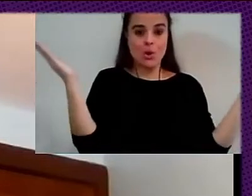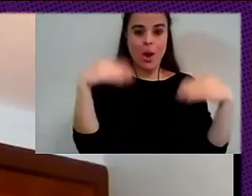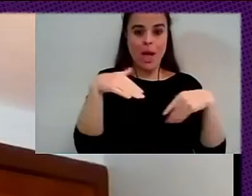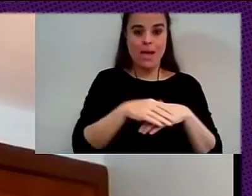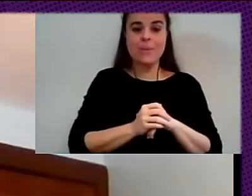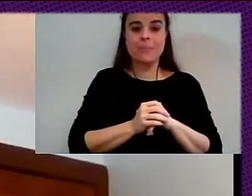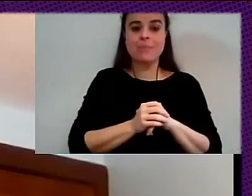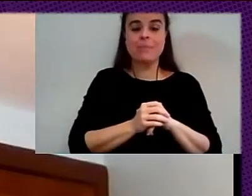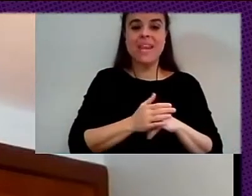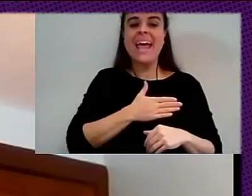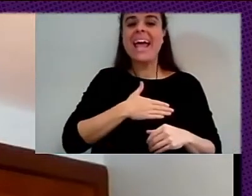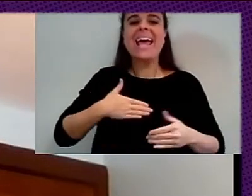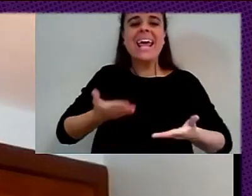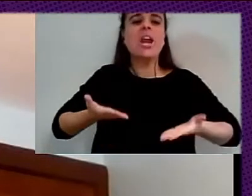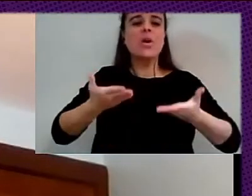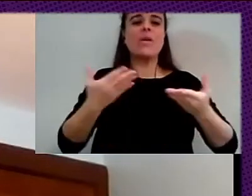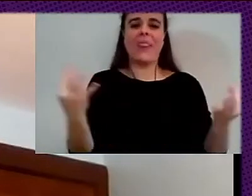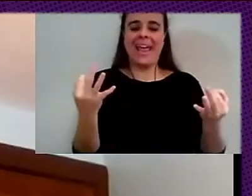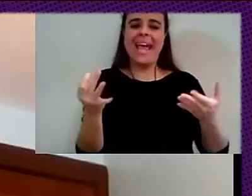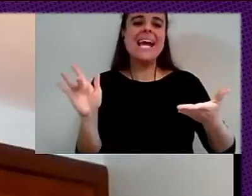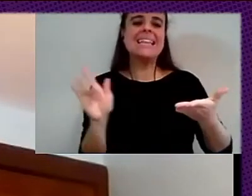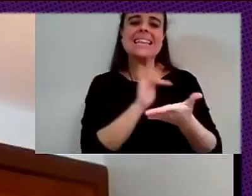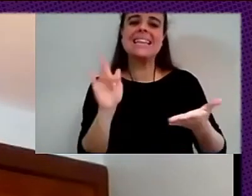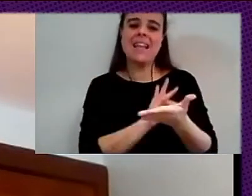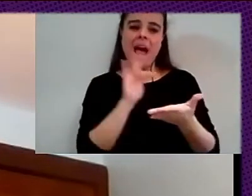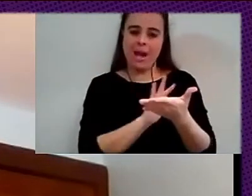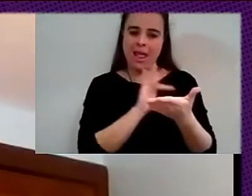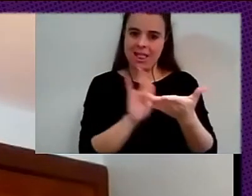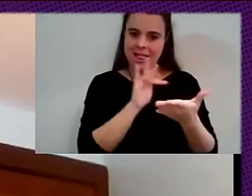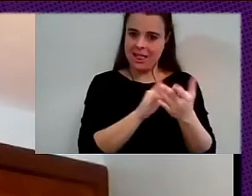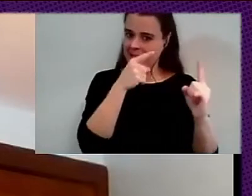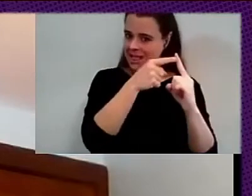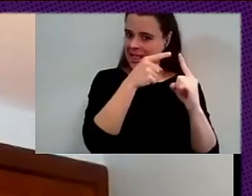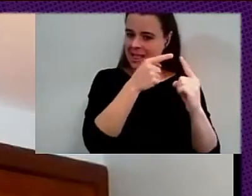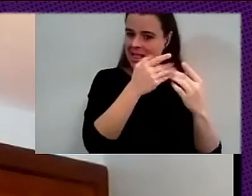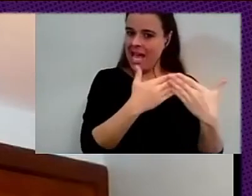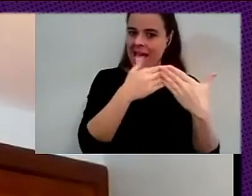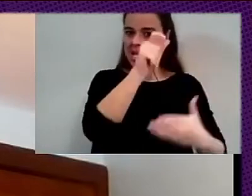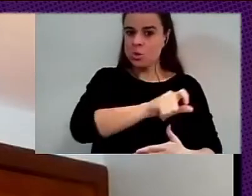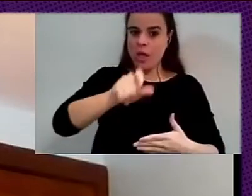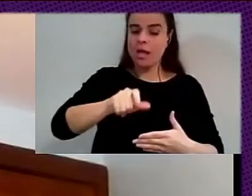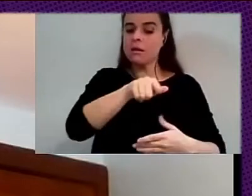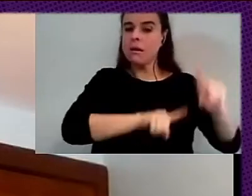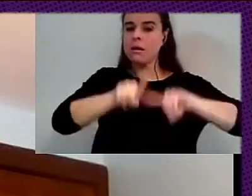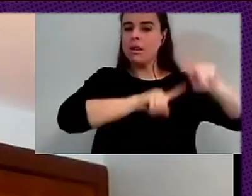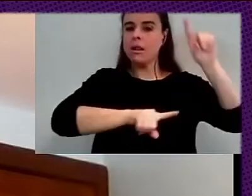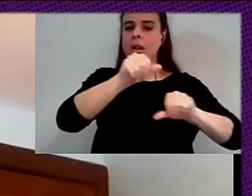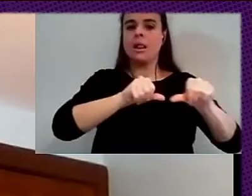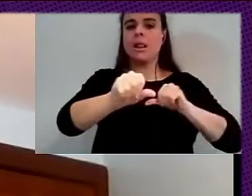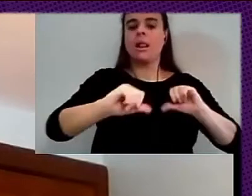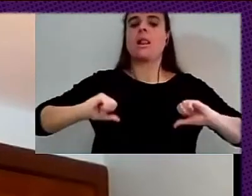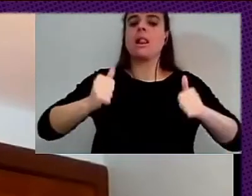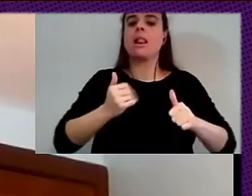And from there, I started to learn about who's going to be the